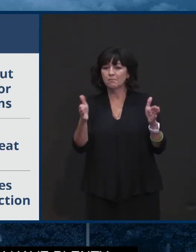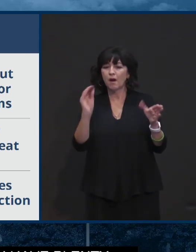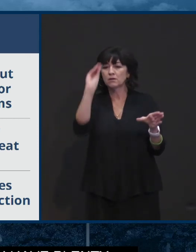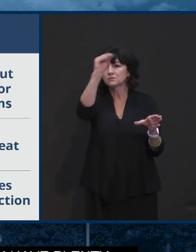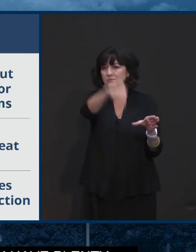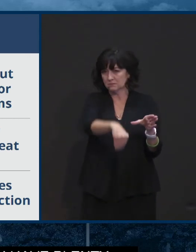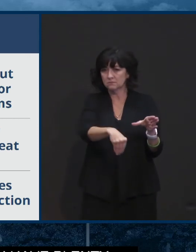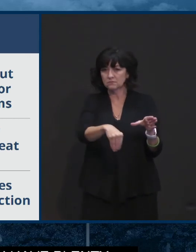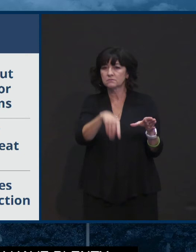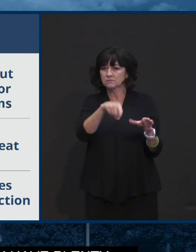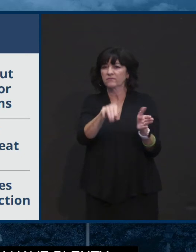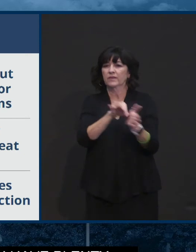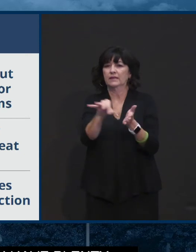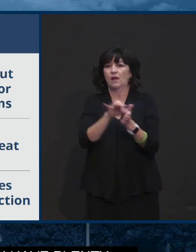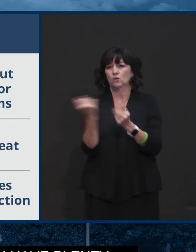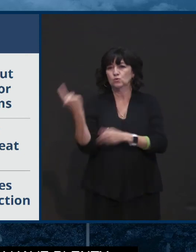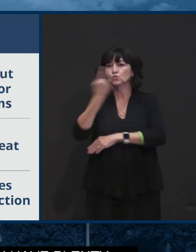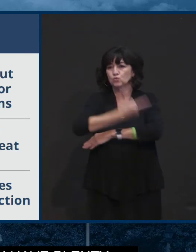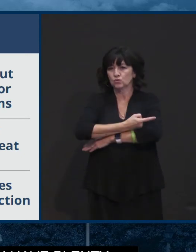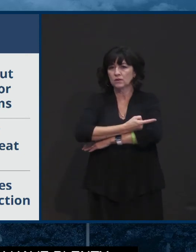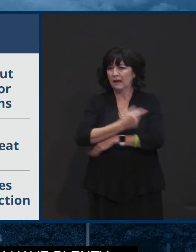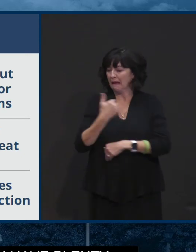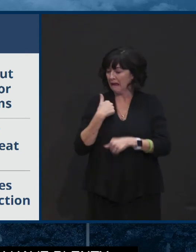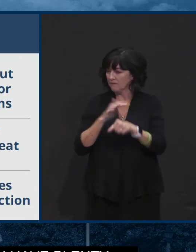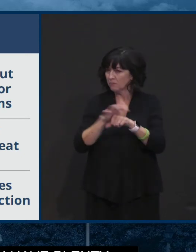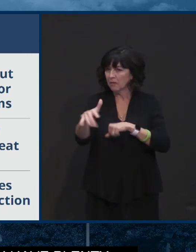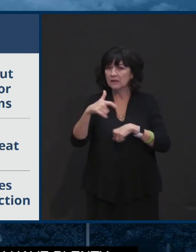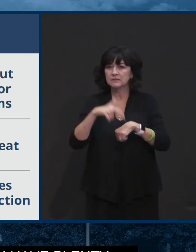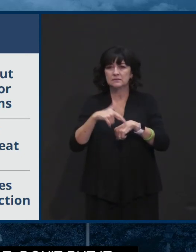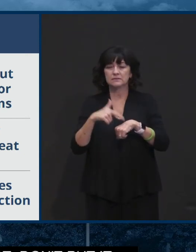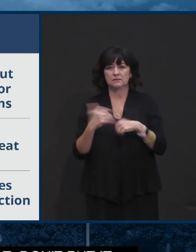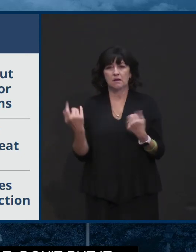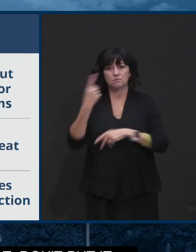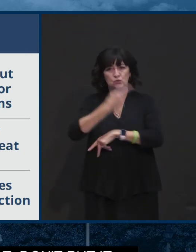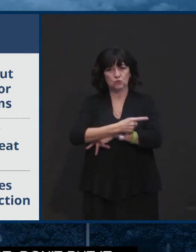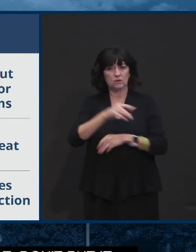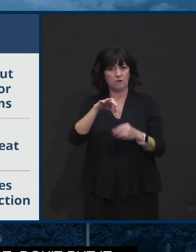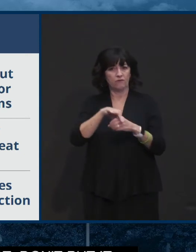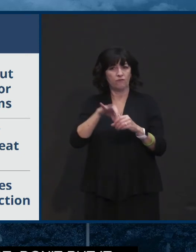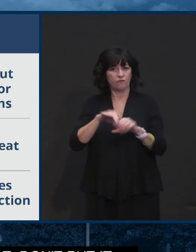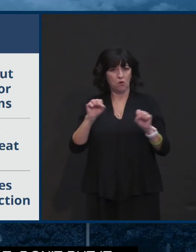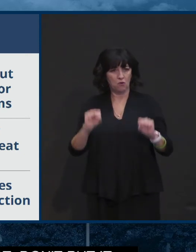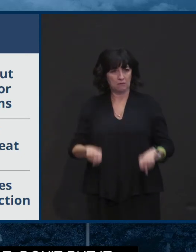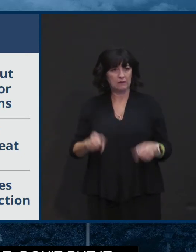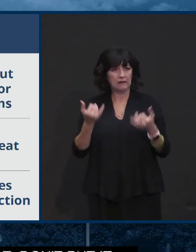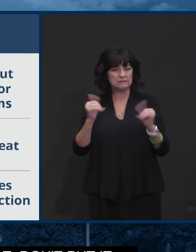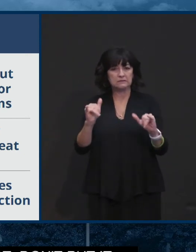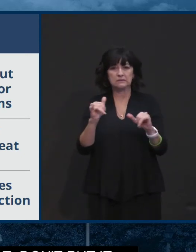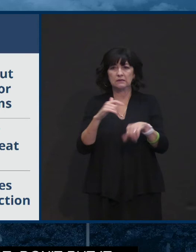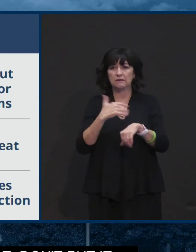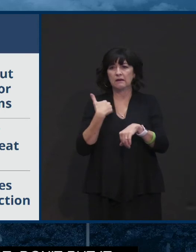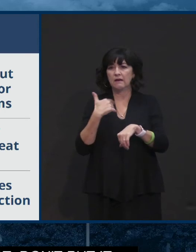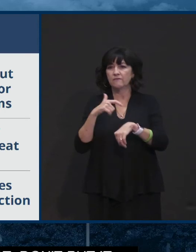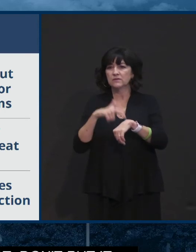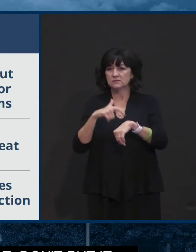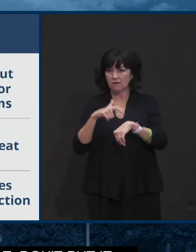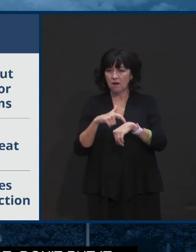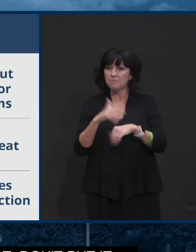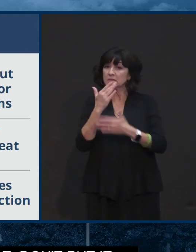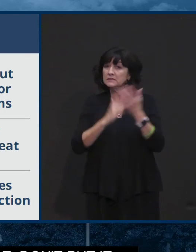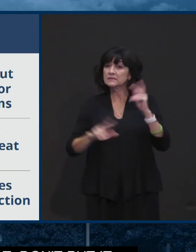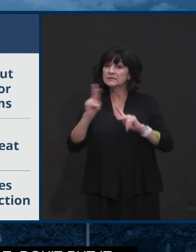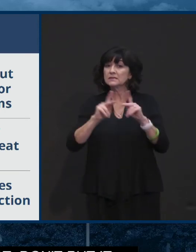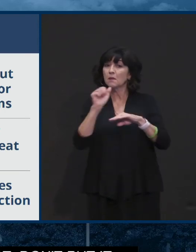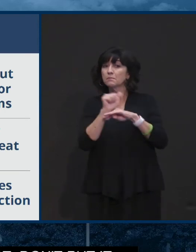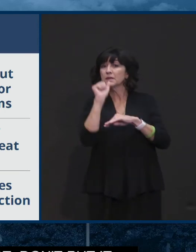your vote counts. Again, plenty of time to vote. We had lots of folks that had voted already by mail. It's turned out